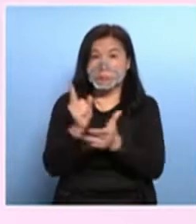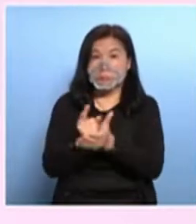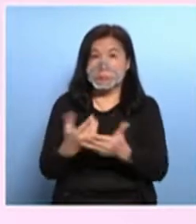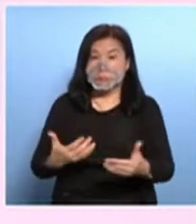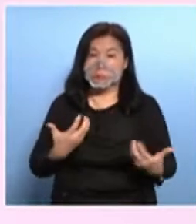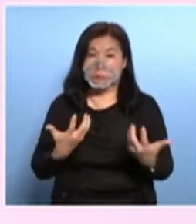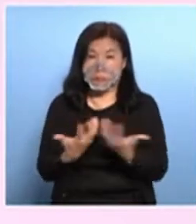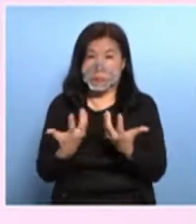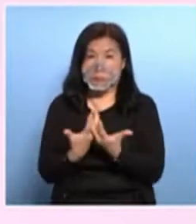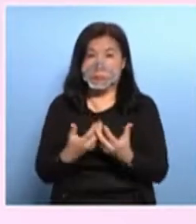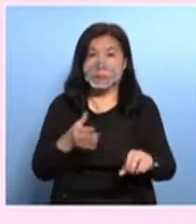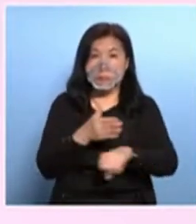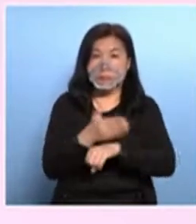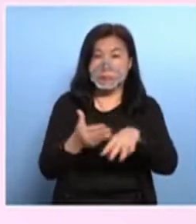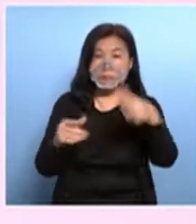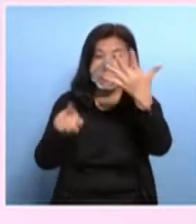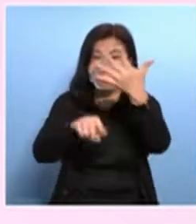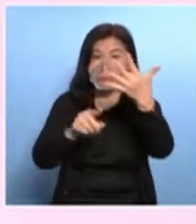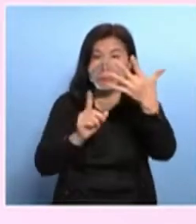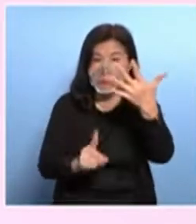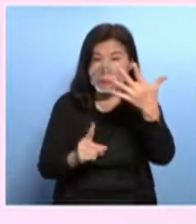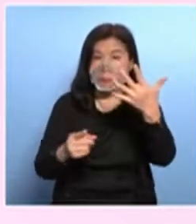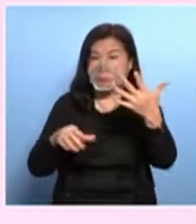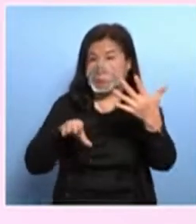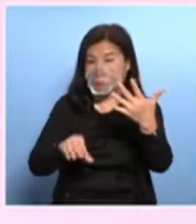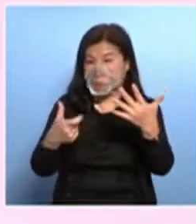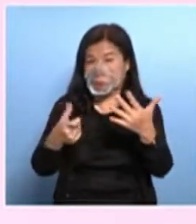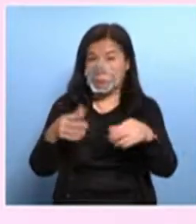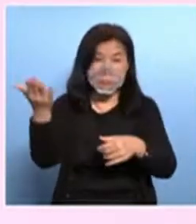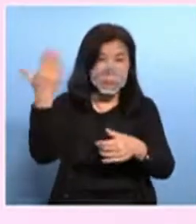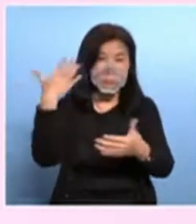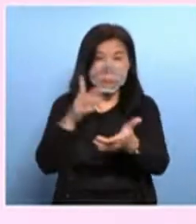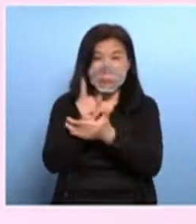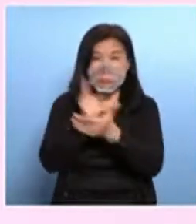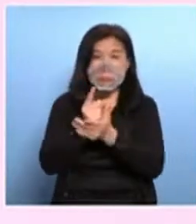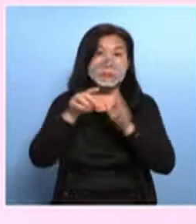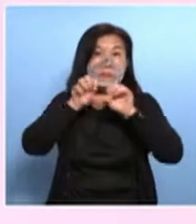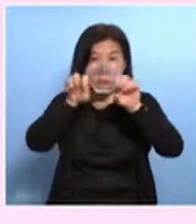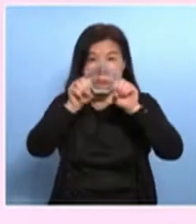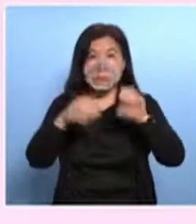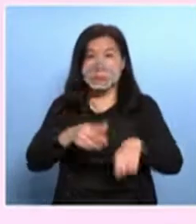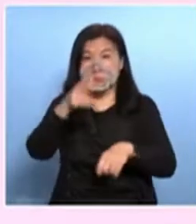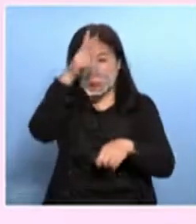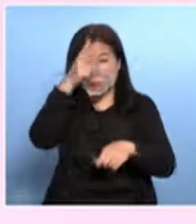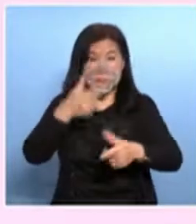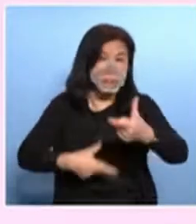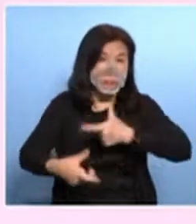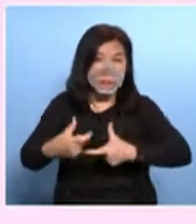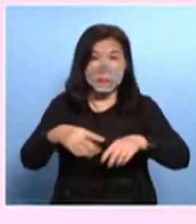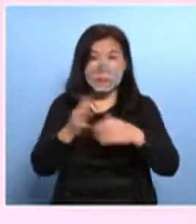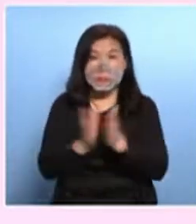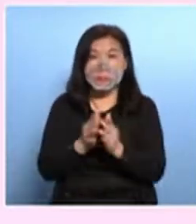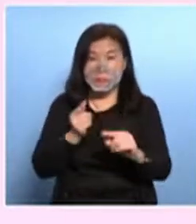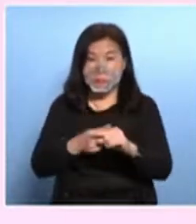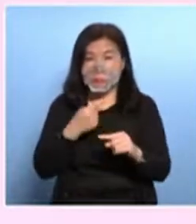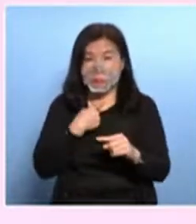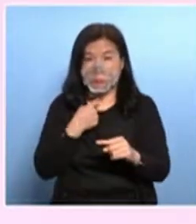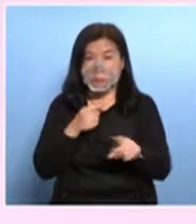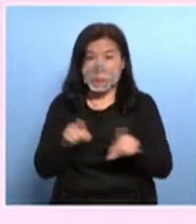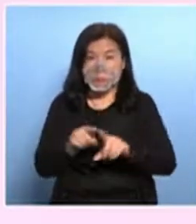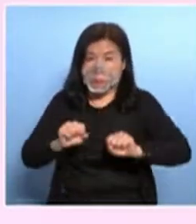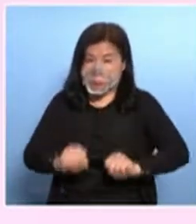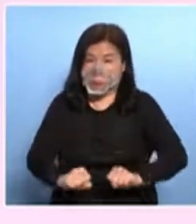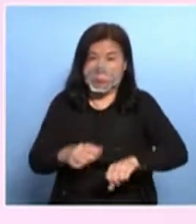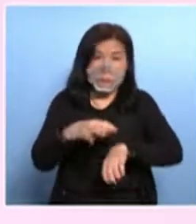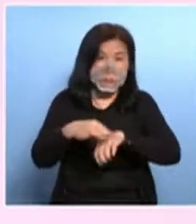$361.8 billion in year 2017-18 to over $510 billion in the original estimates for this year, I emphasized last